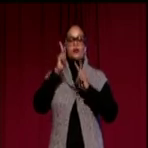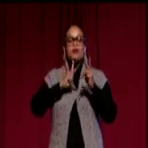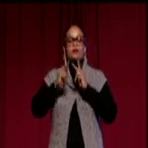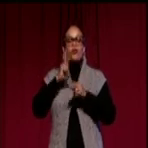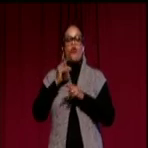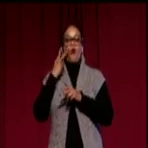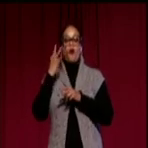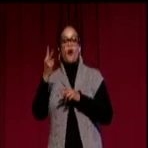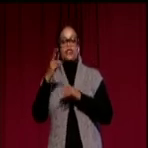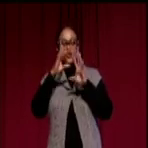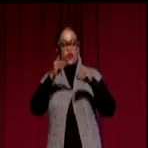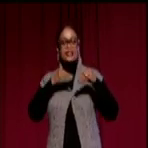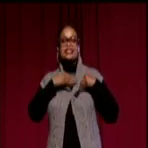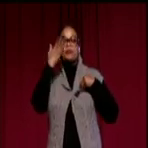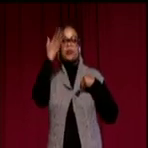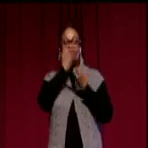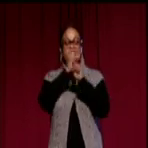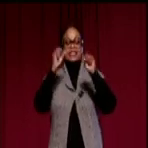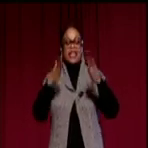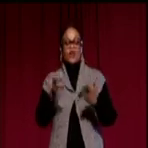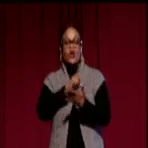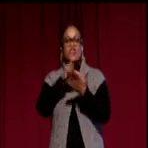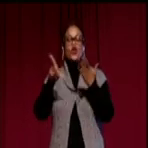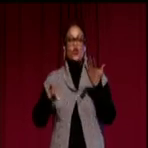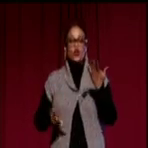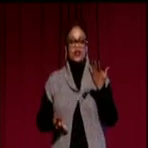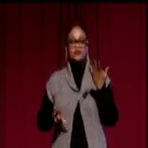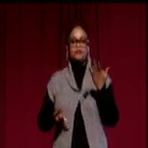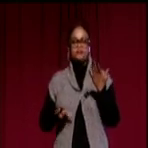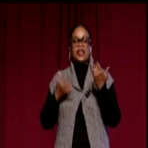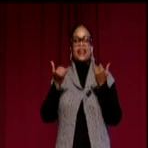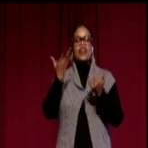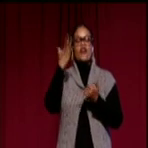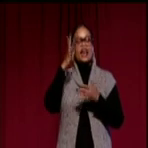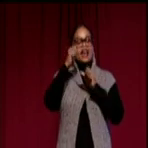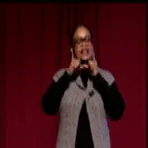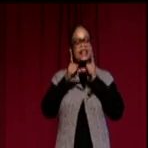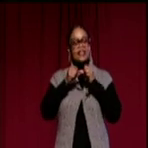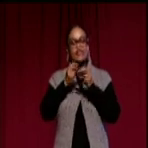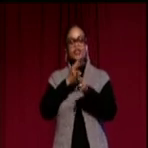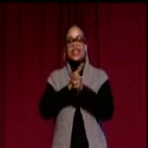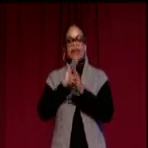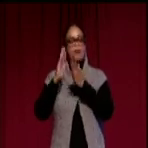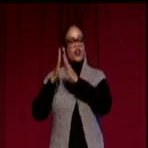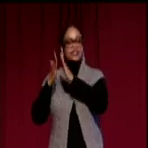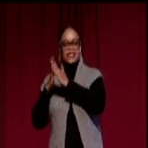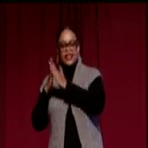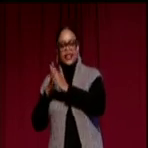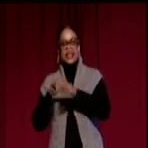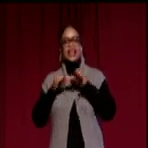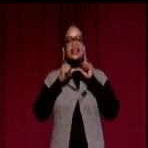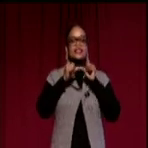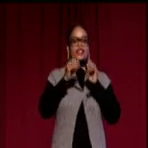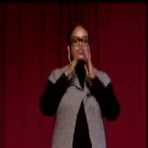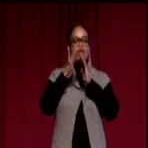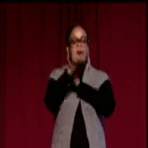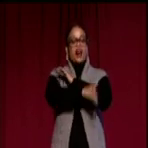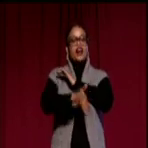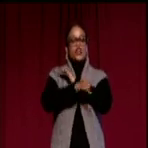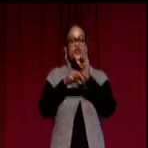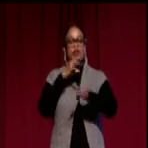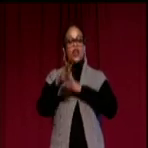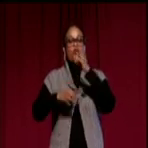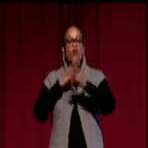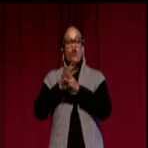online who accepted you as Savior and Lord. Now, God, continue to keep our city, continue to keep our country and our